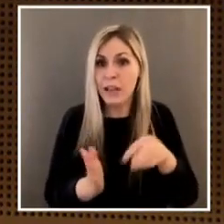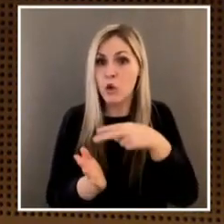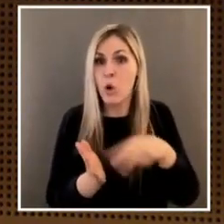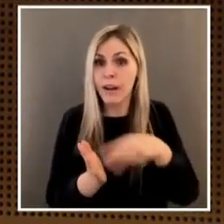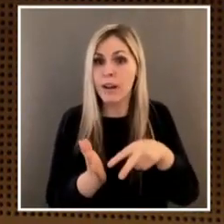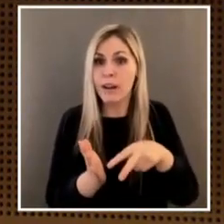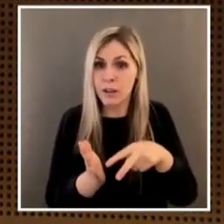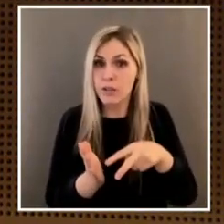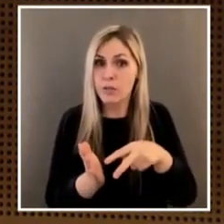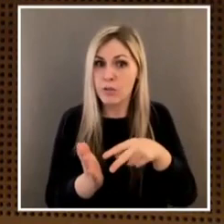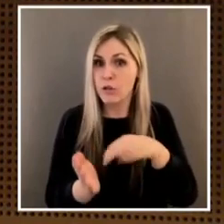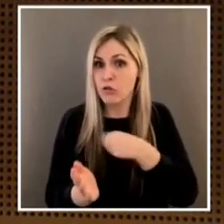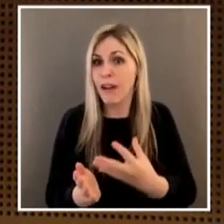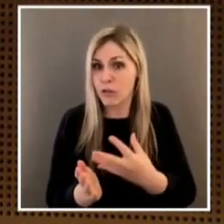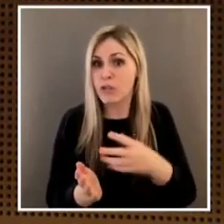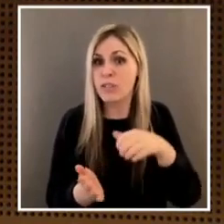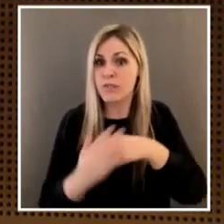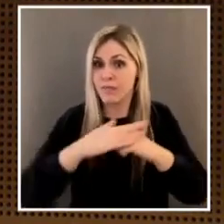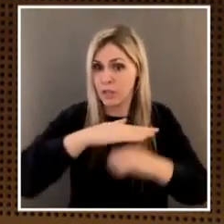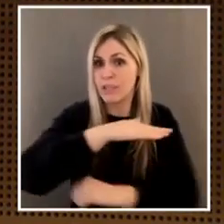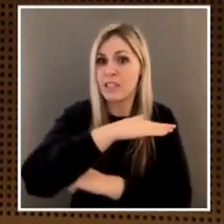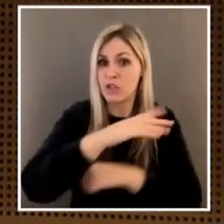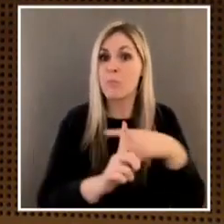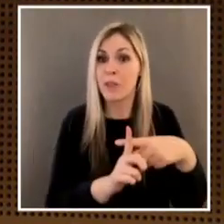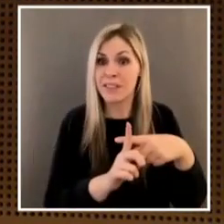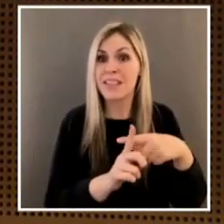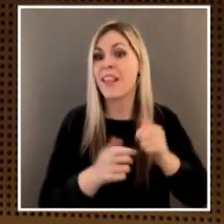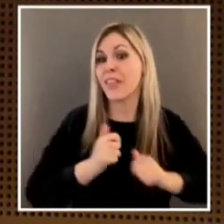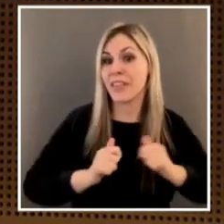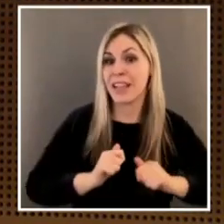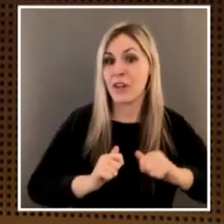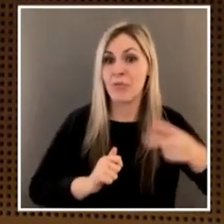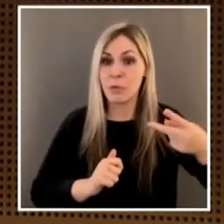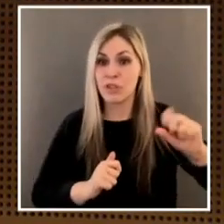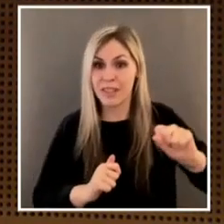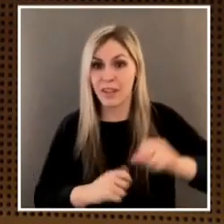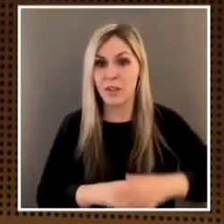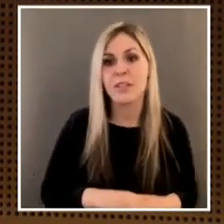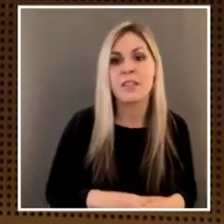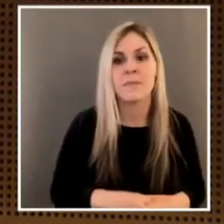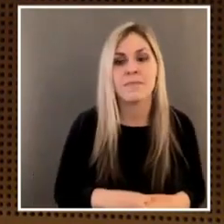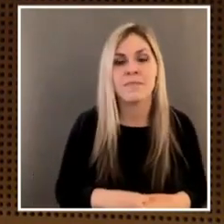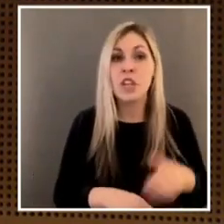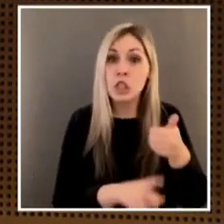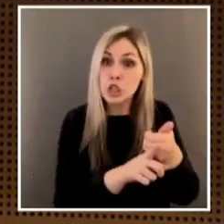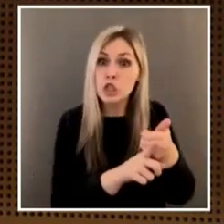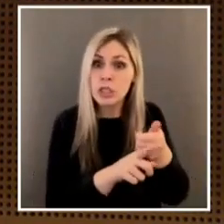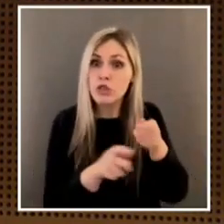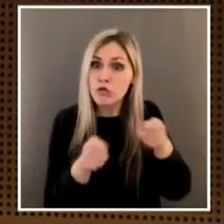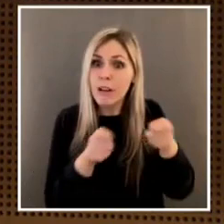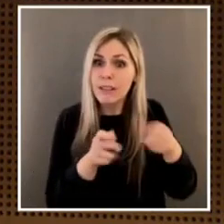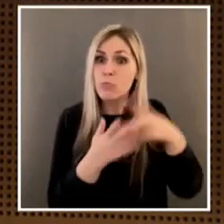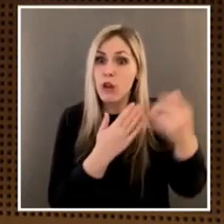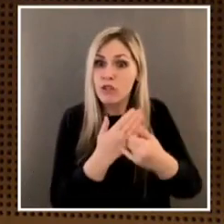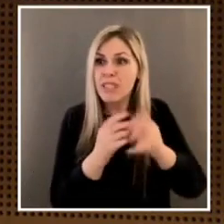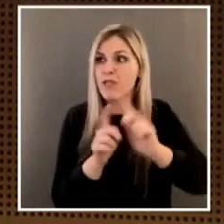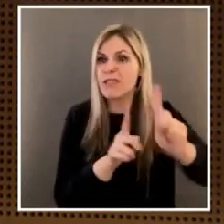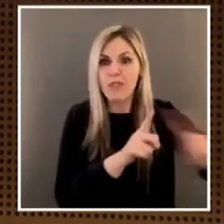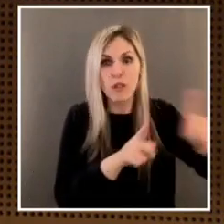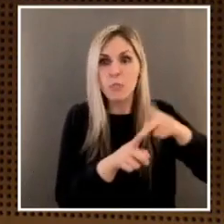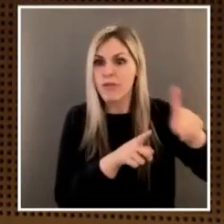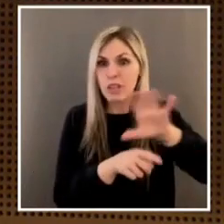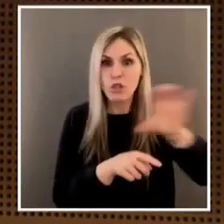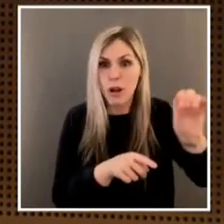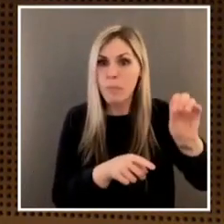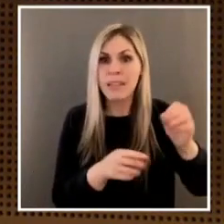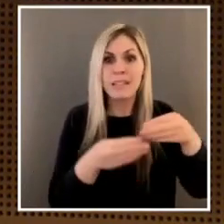Choreographers Foundation, and the Theater of Puget Sound. She's directed projects for many professional companies, and she